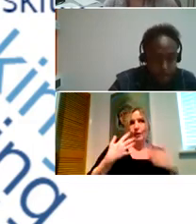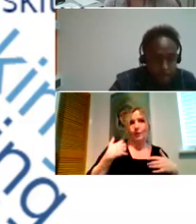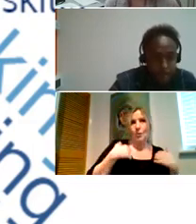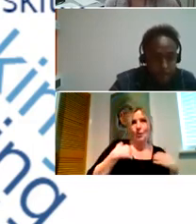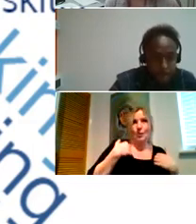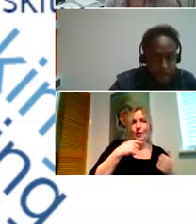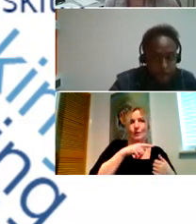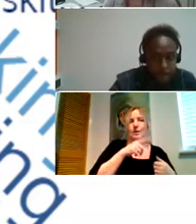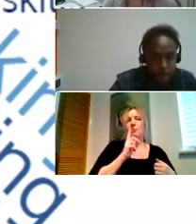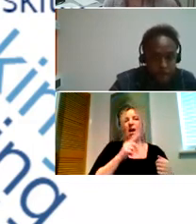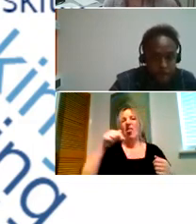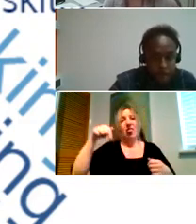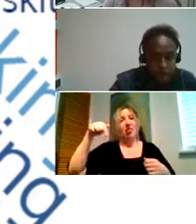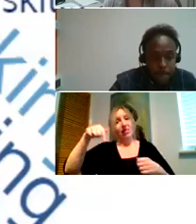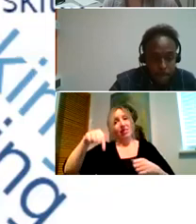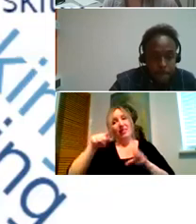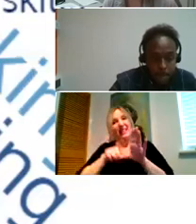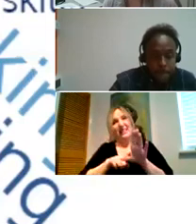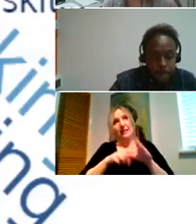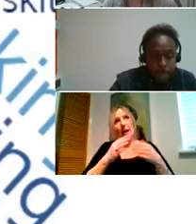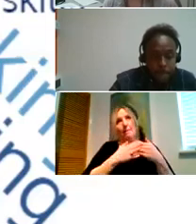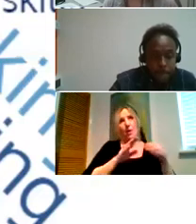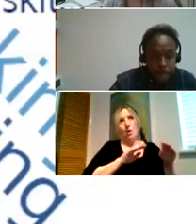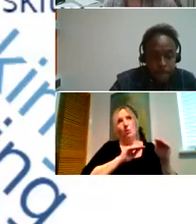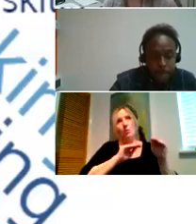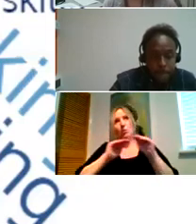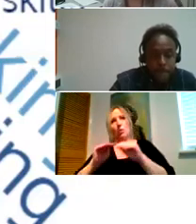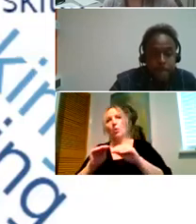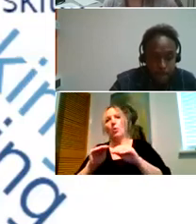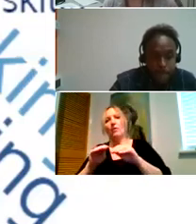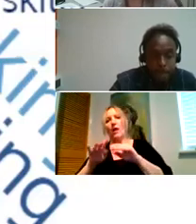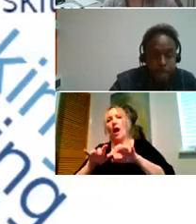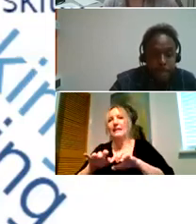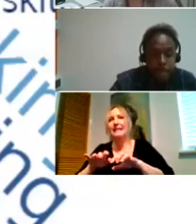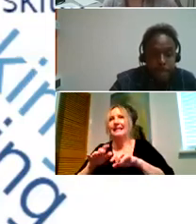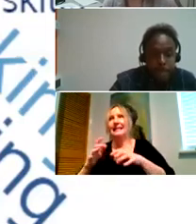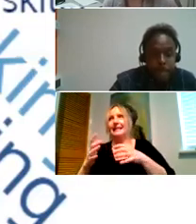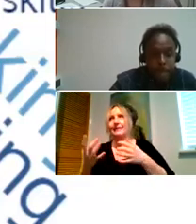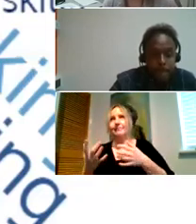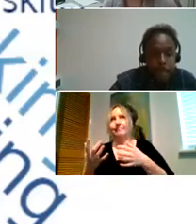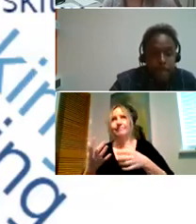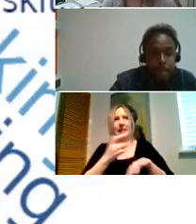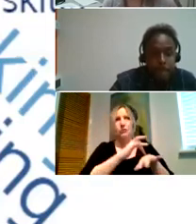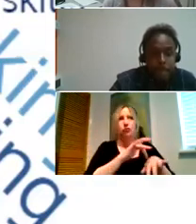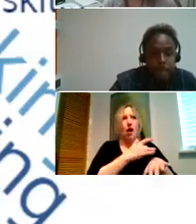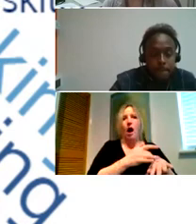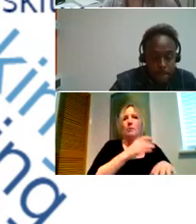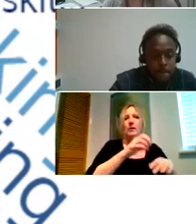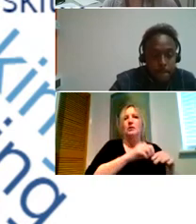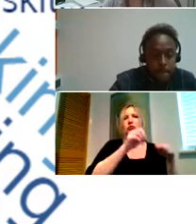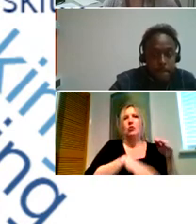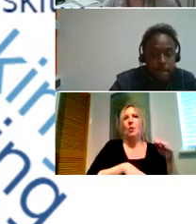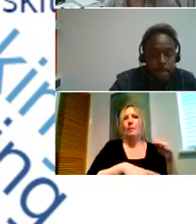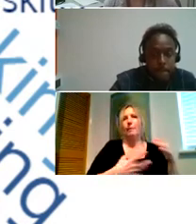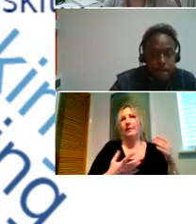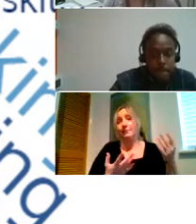we increased our provision over two groups, both studying IT and business. And there